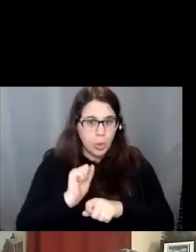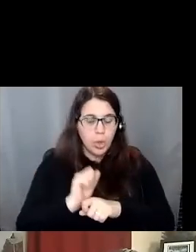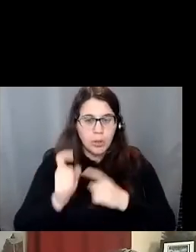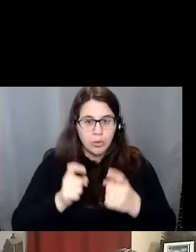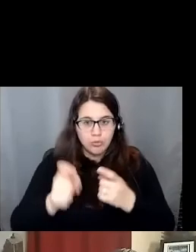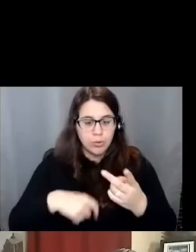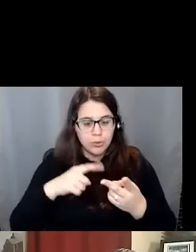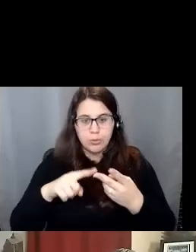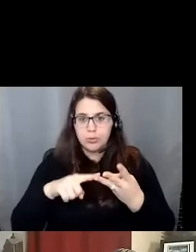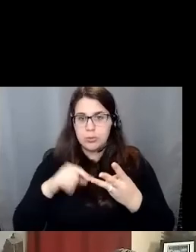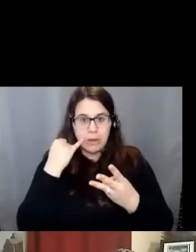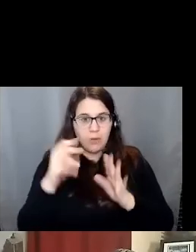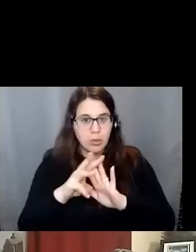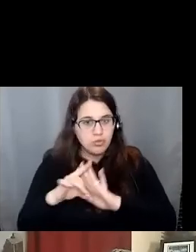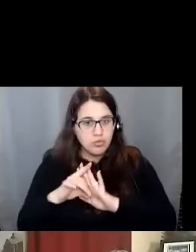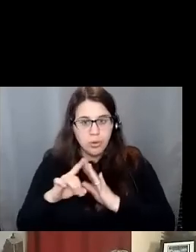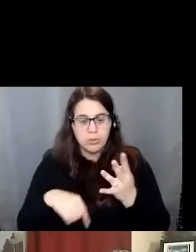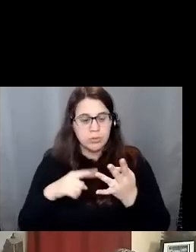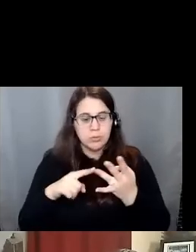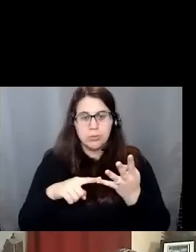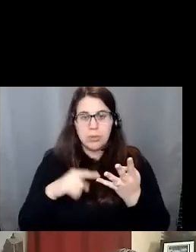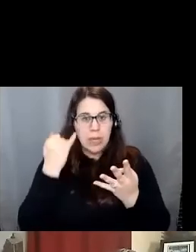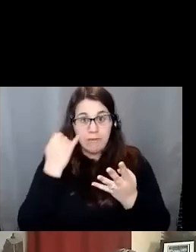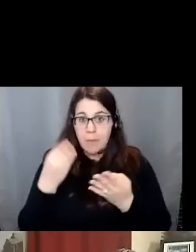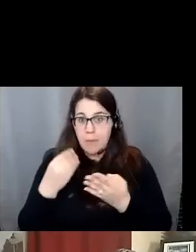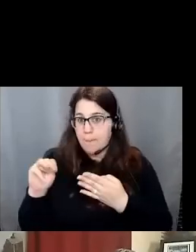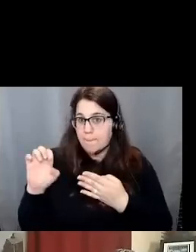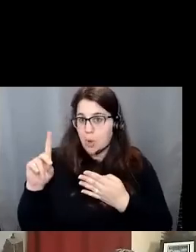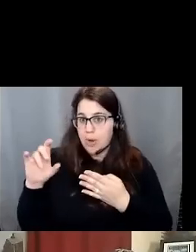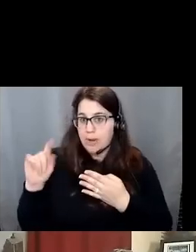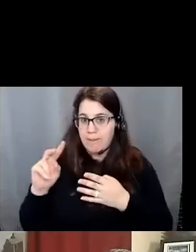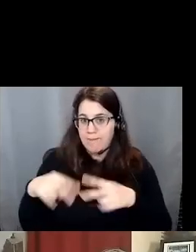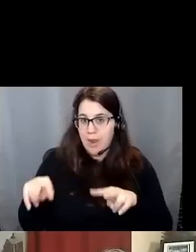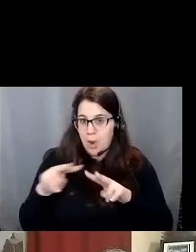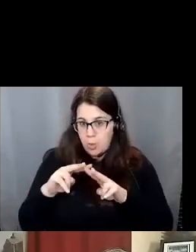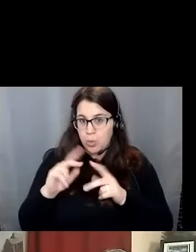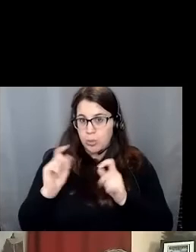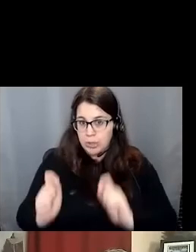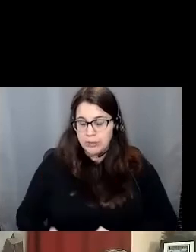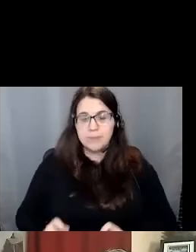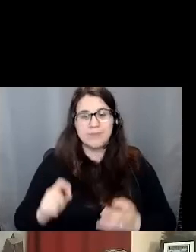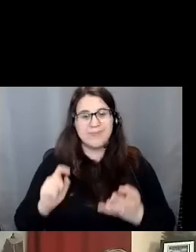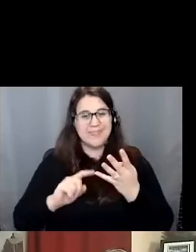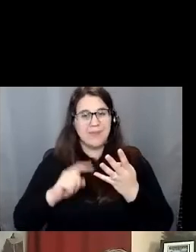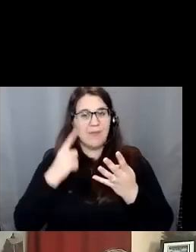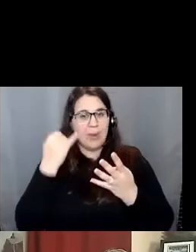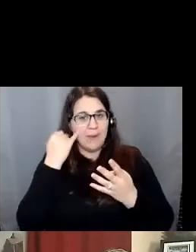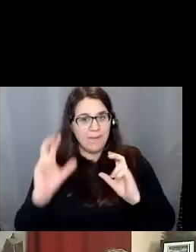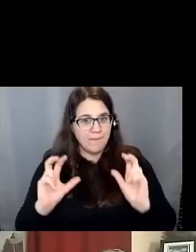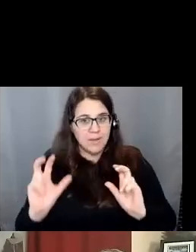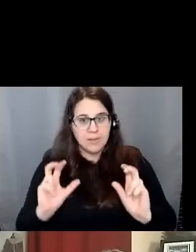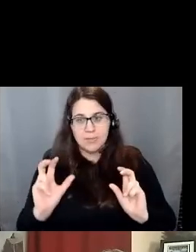been made this year, any change in market value. So this is particularly applicable if you are invested